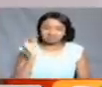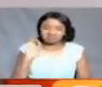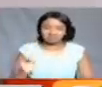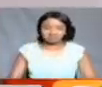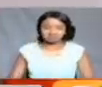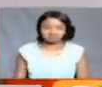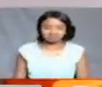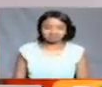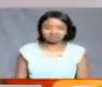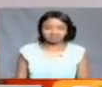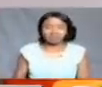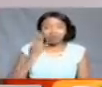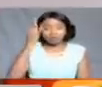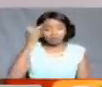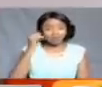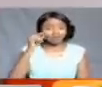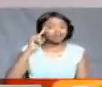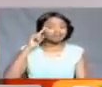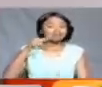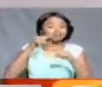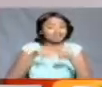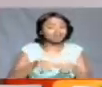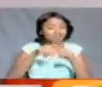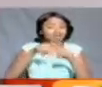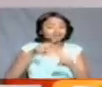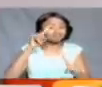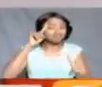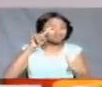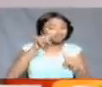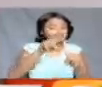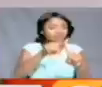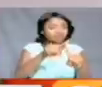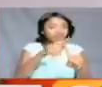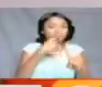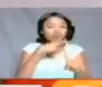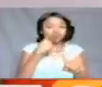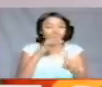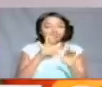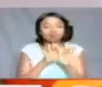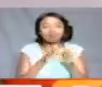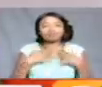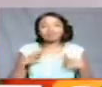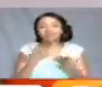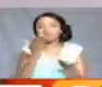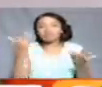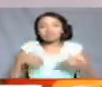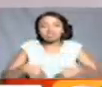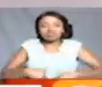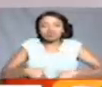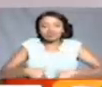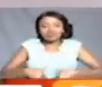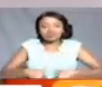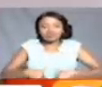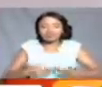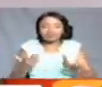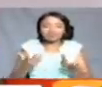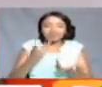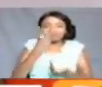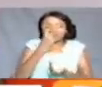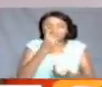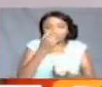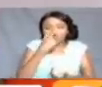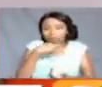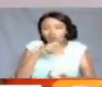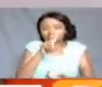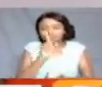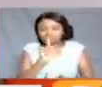depends with the audience which you're targeting. If you're targeting an audience that's maybe younger, 21, below, you